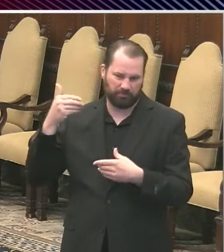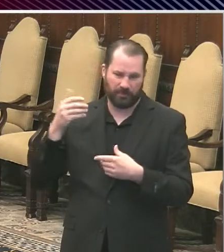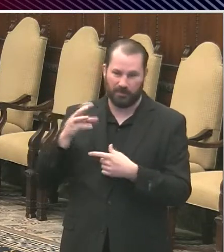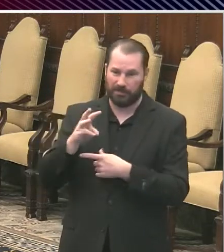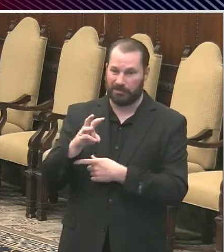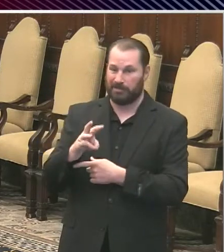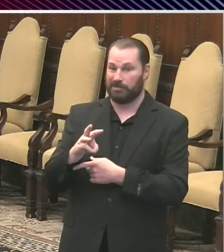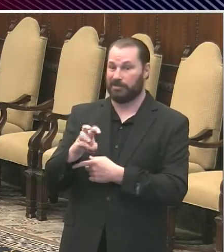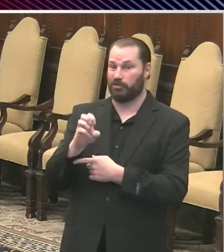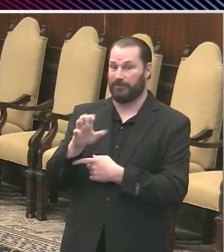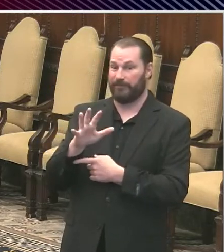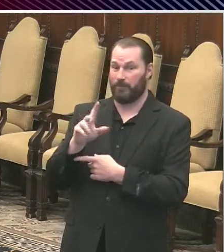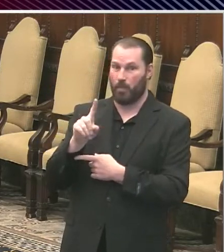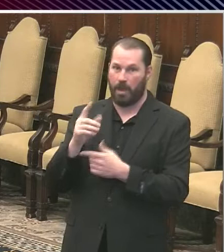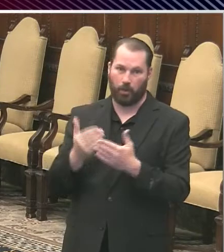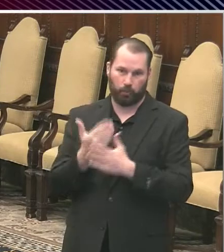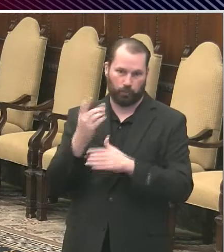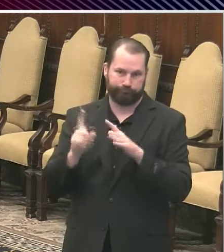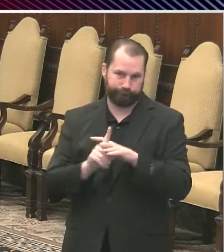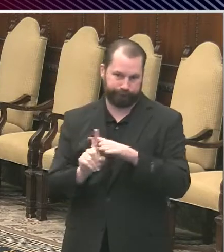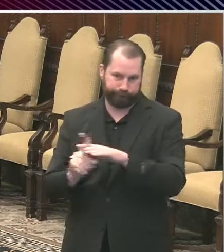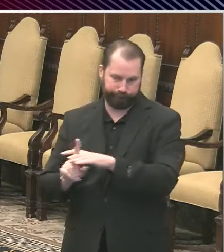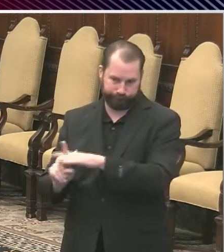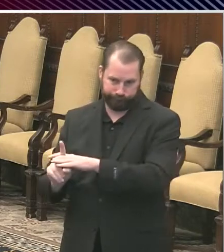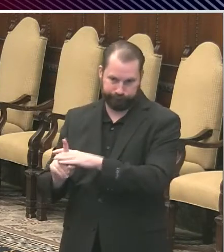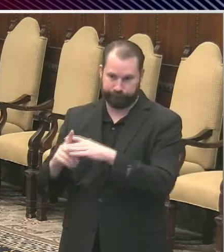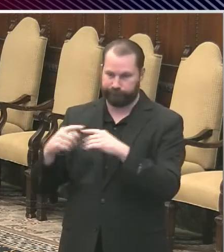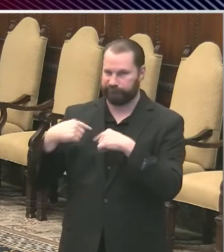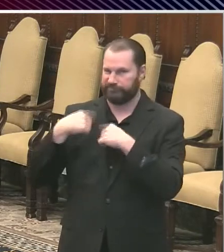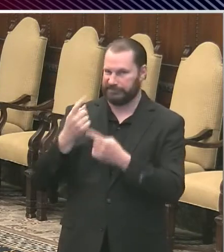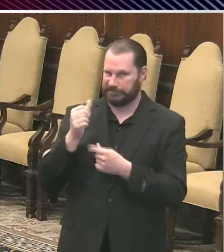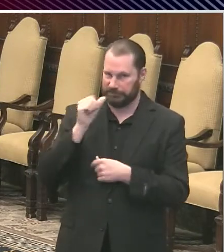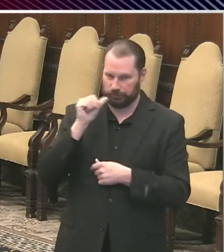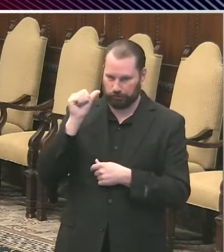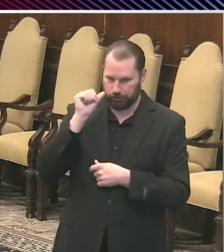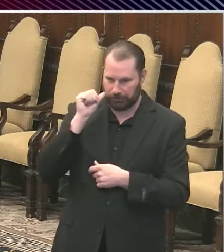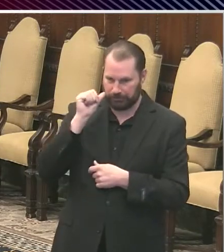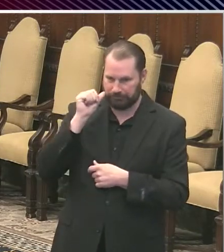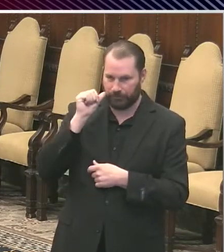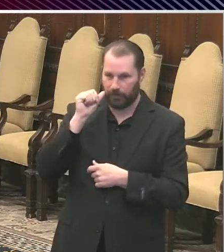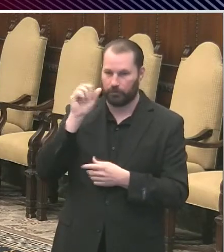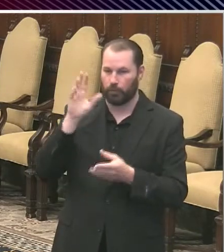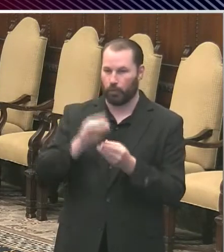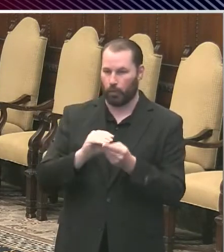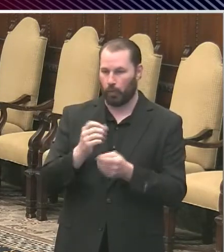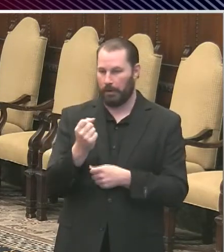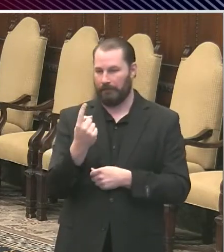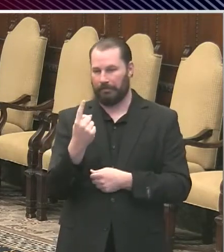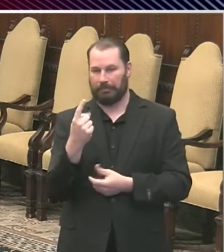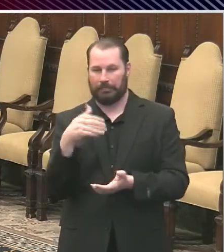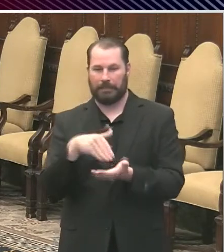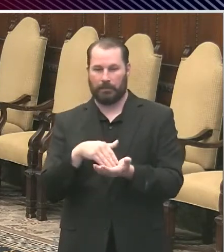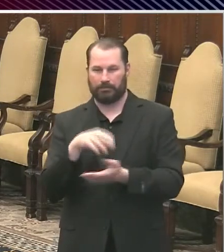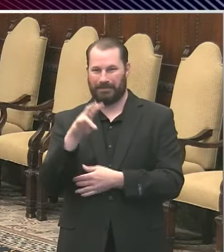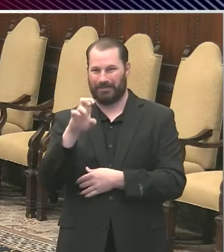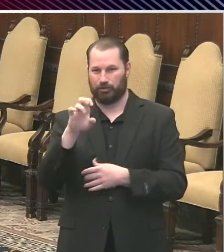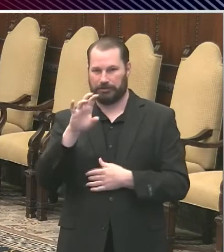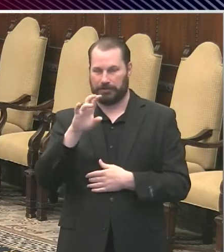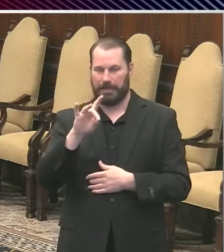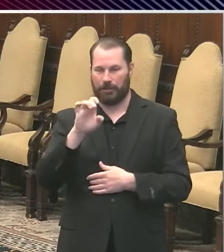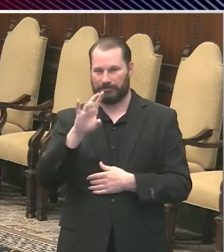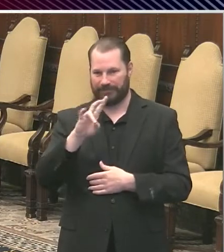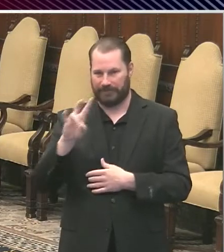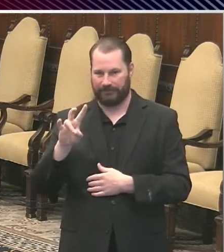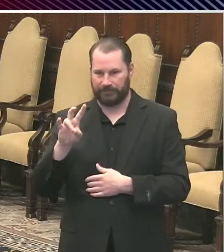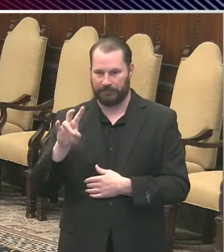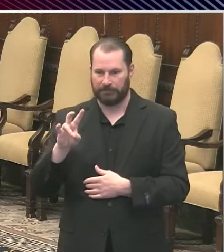cases diagnosed in Philadelphia residents since yesterday, bringing us to a total of 11,877 since the beginning of the epidemic.